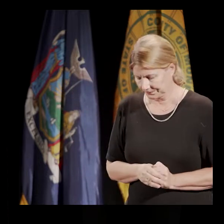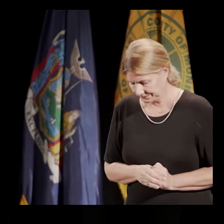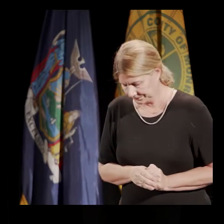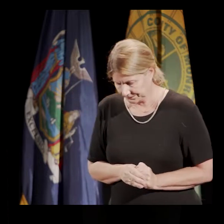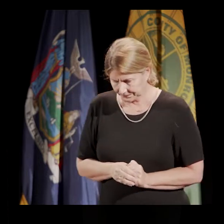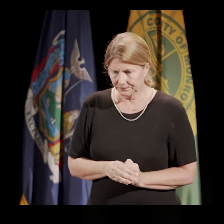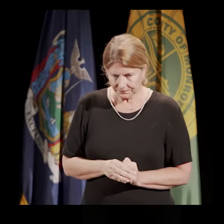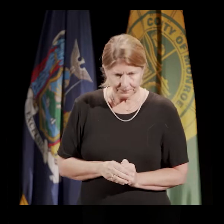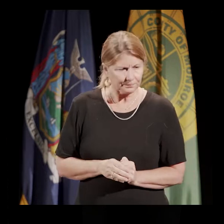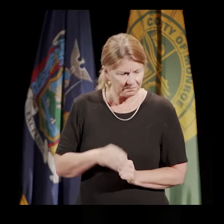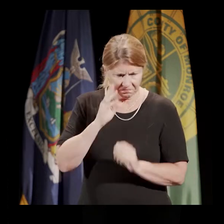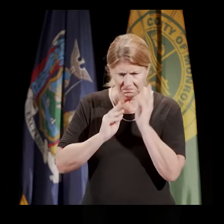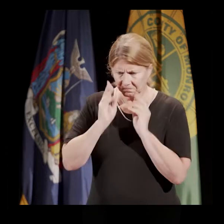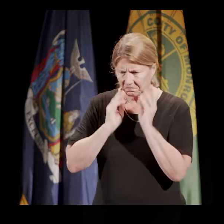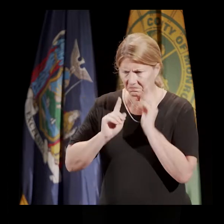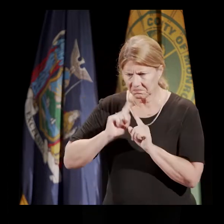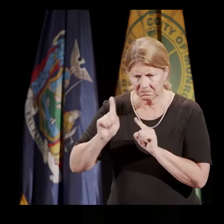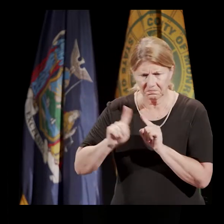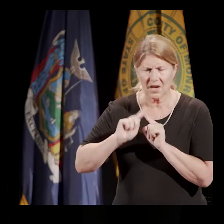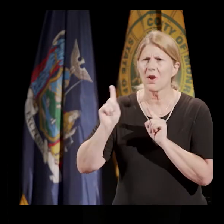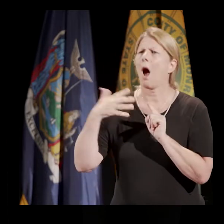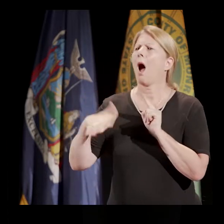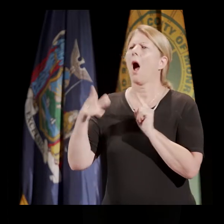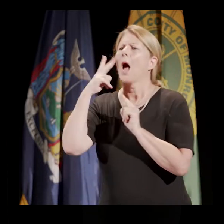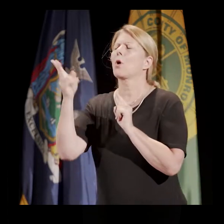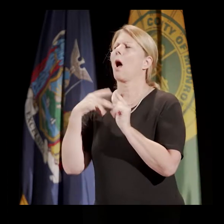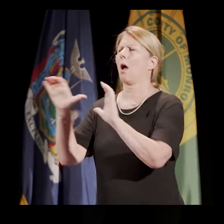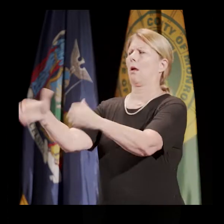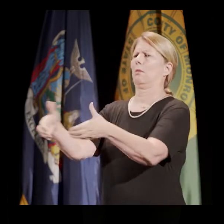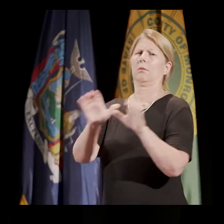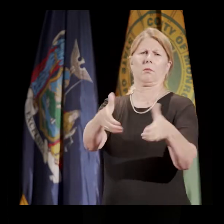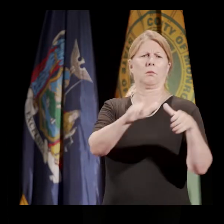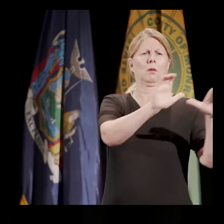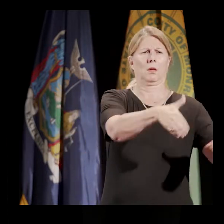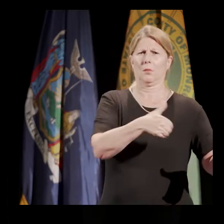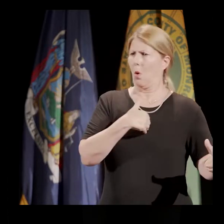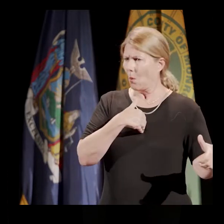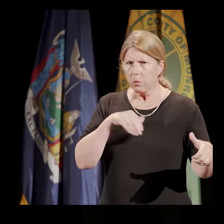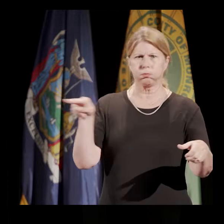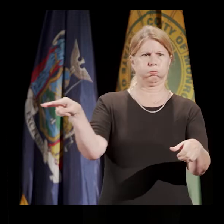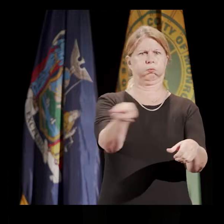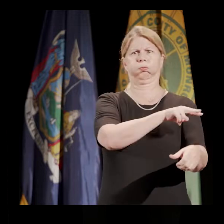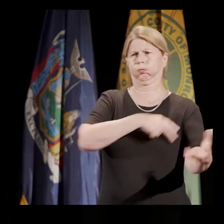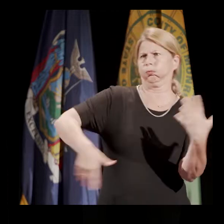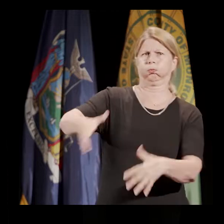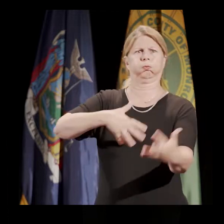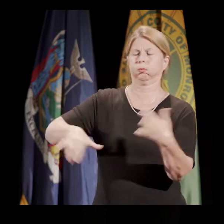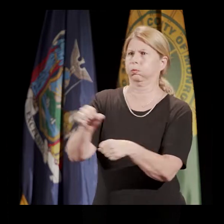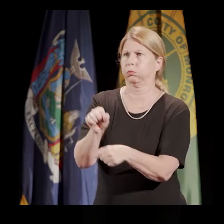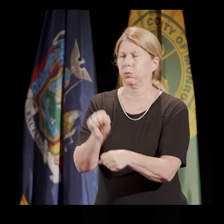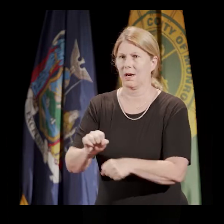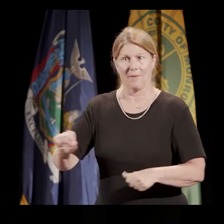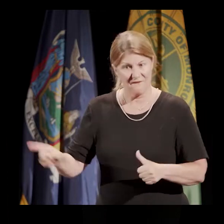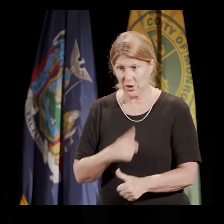Between those many experiences, seeing my team inside city government get to work, and getting my first chance to work with my partners in other governments, it was crystal